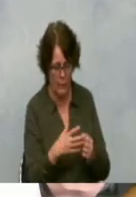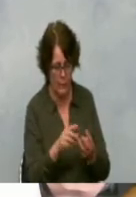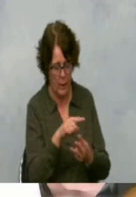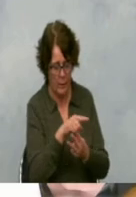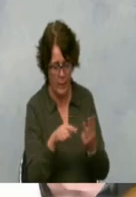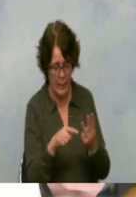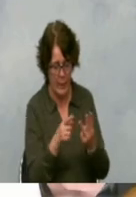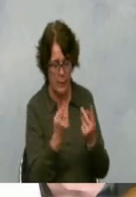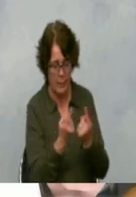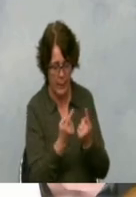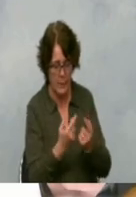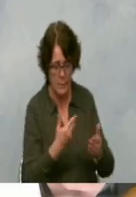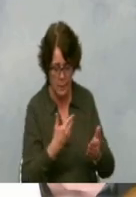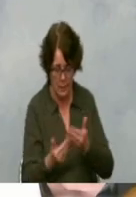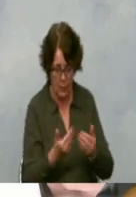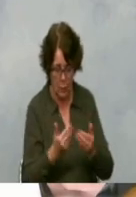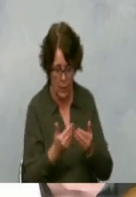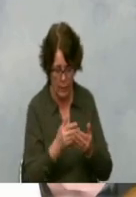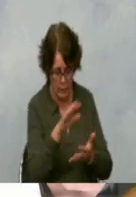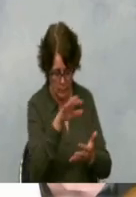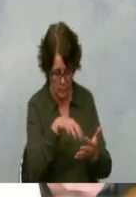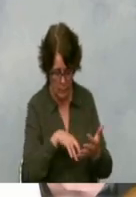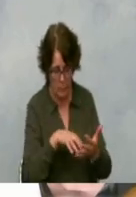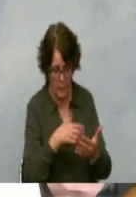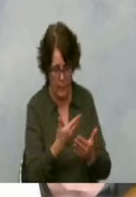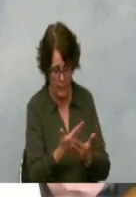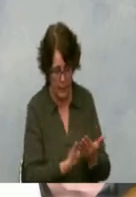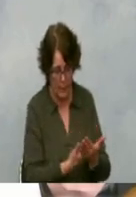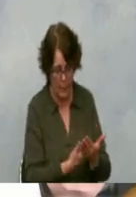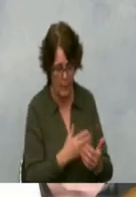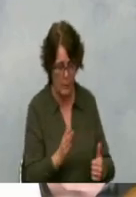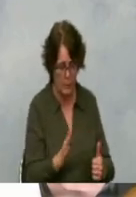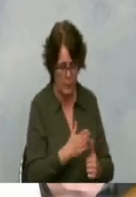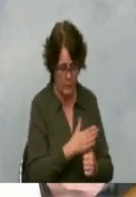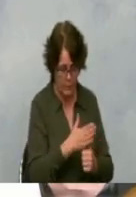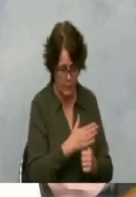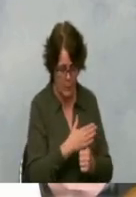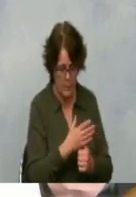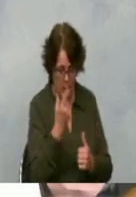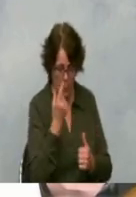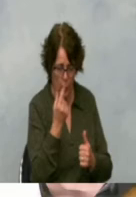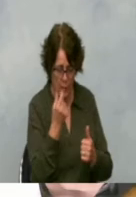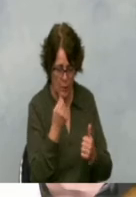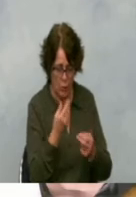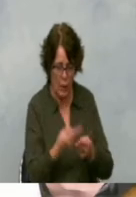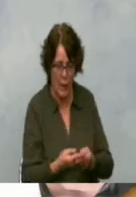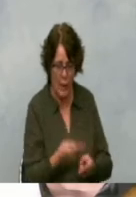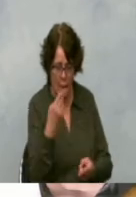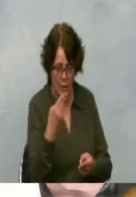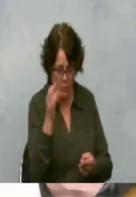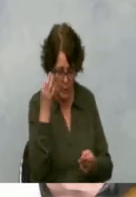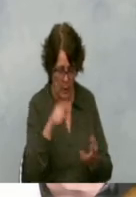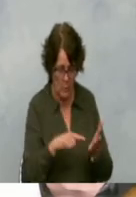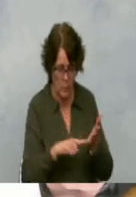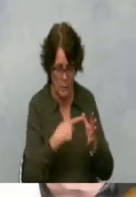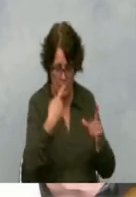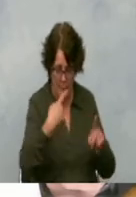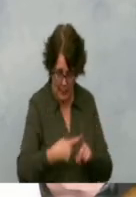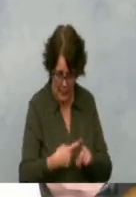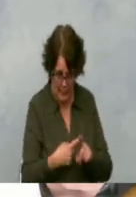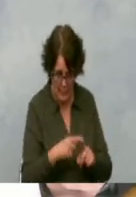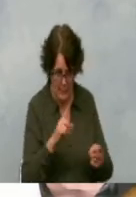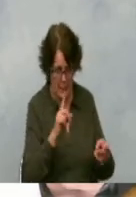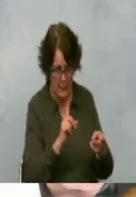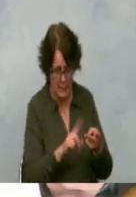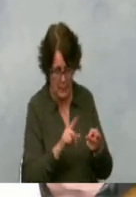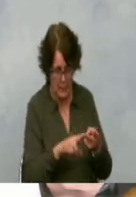right, which are dealt with in the remainder of the paper. First of those is potential increases to council tax. The second one